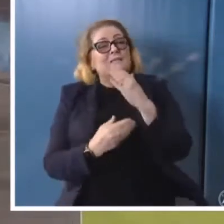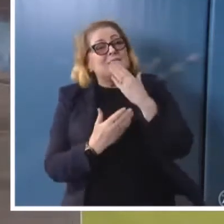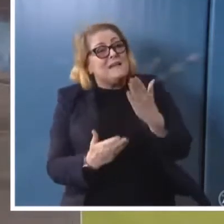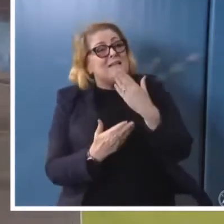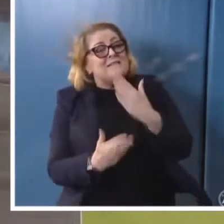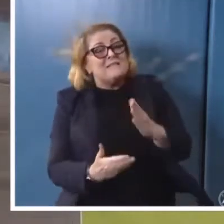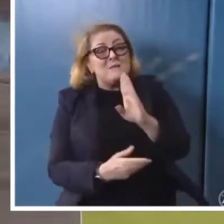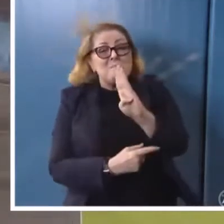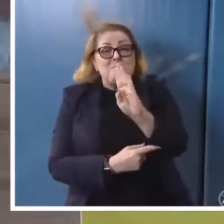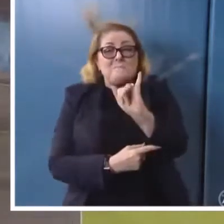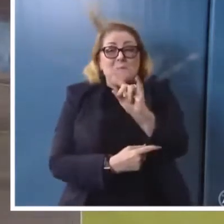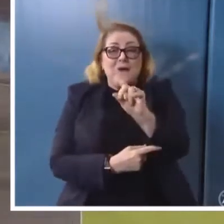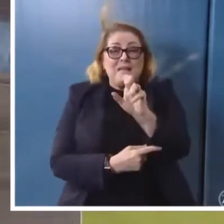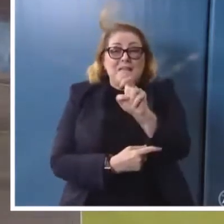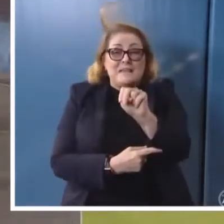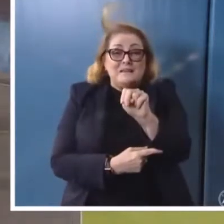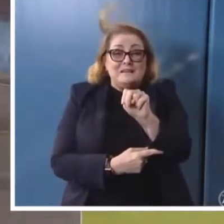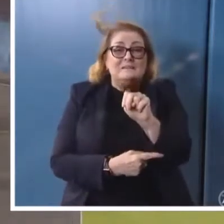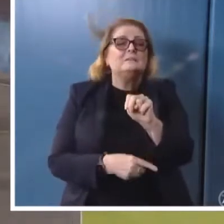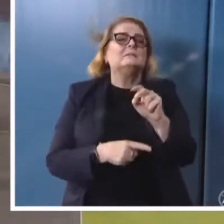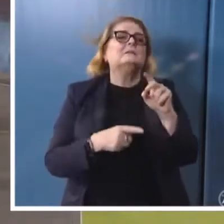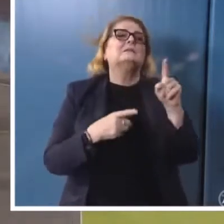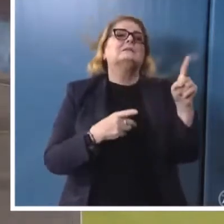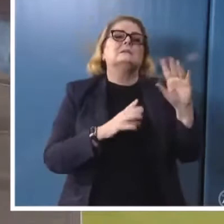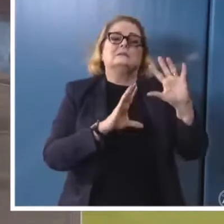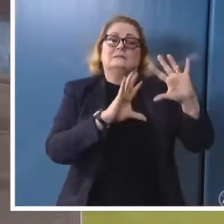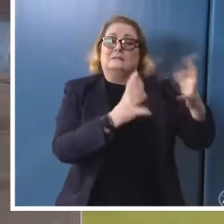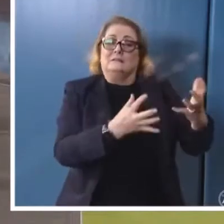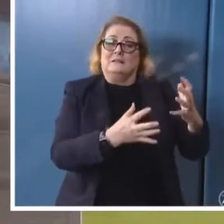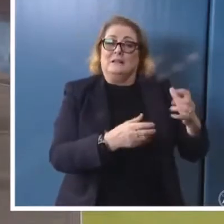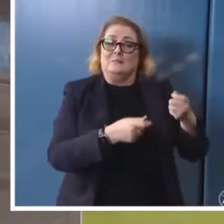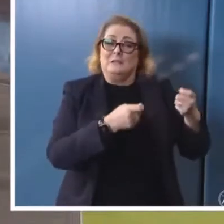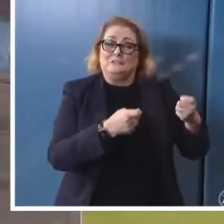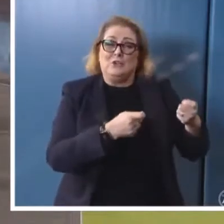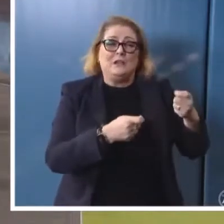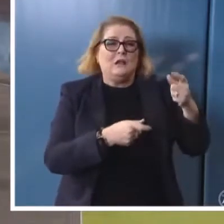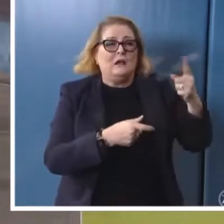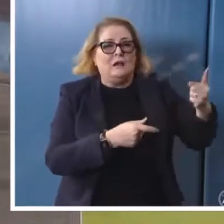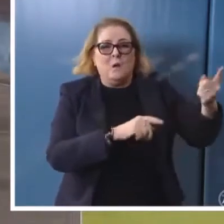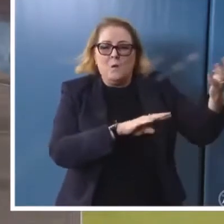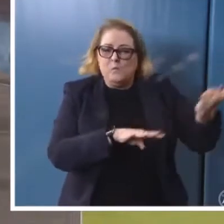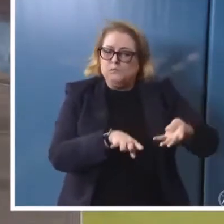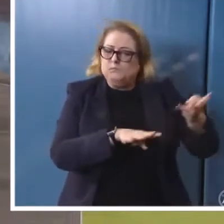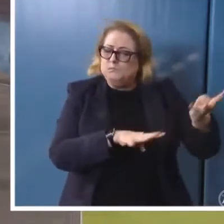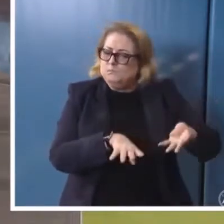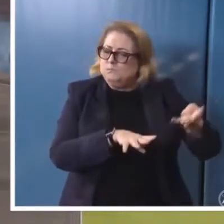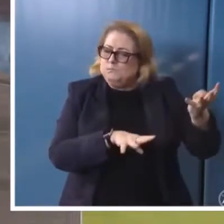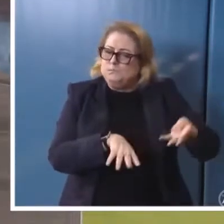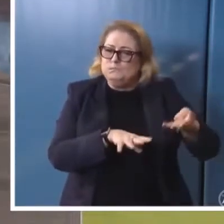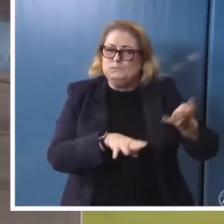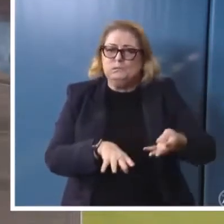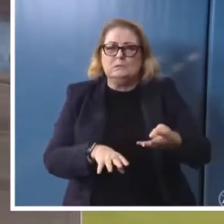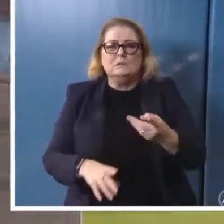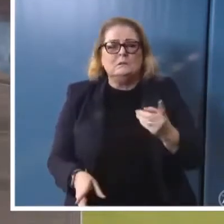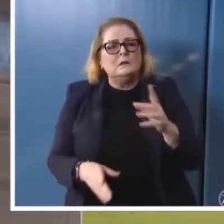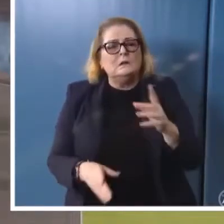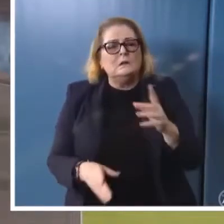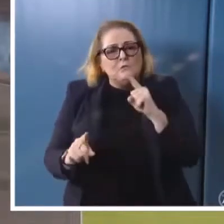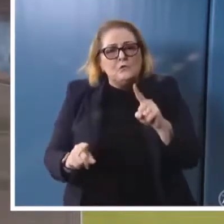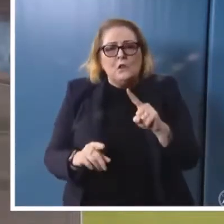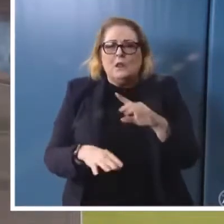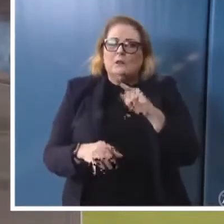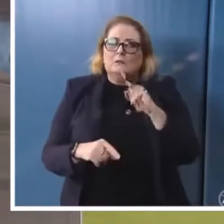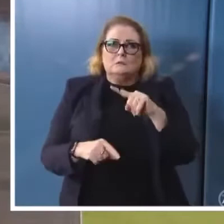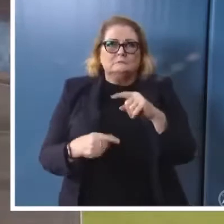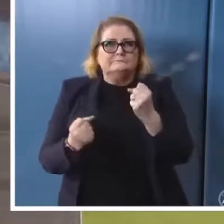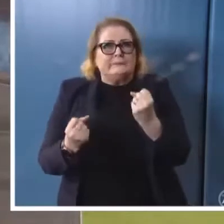those doses are on their way. You know, I've had the privilege over the course of the last many weeks to travel all